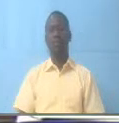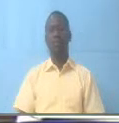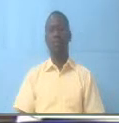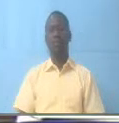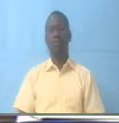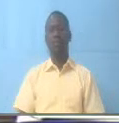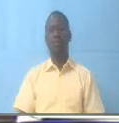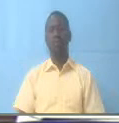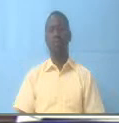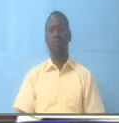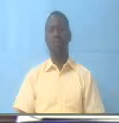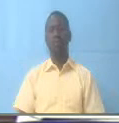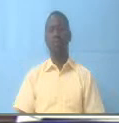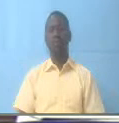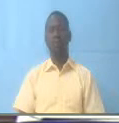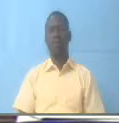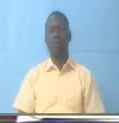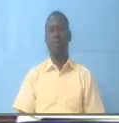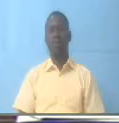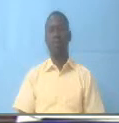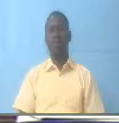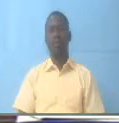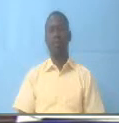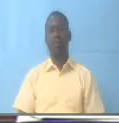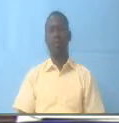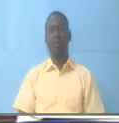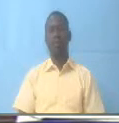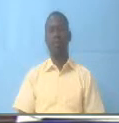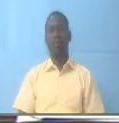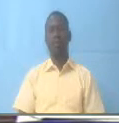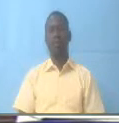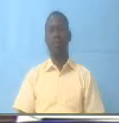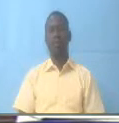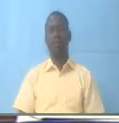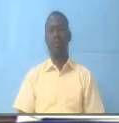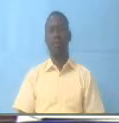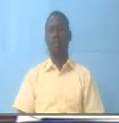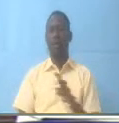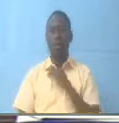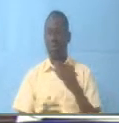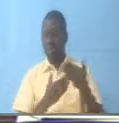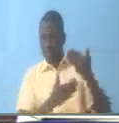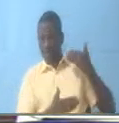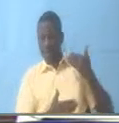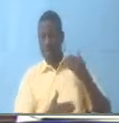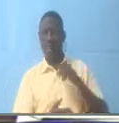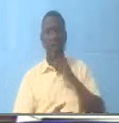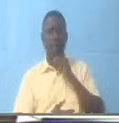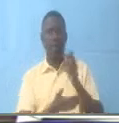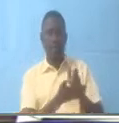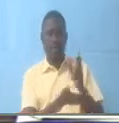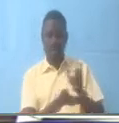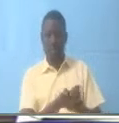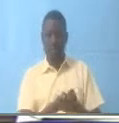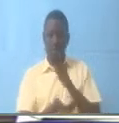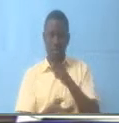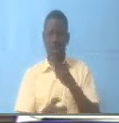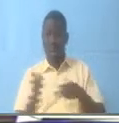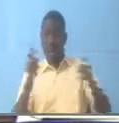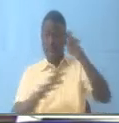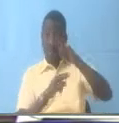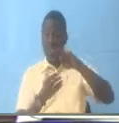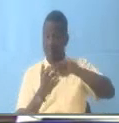mujjee gi liñ mujjee jubal bopp rek ñi nga xam ne nii ñoo soqi ay bal. Not long ago, Mr. Witness, you told us that above meant the president.